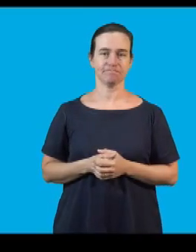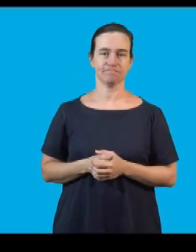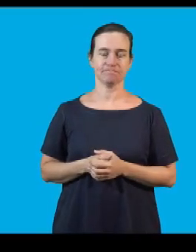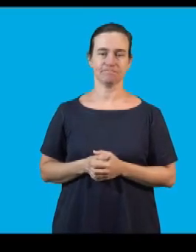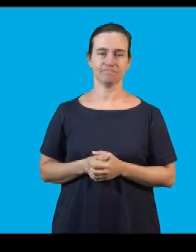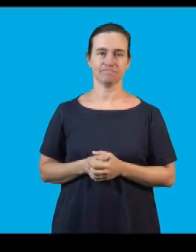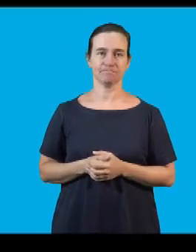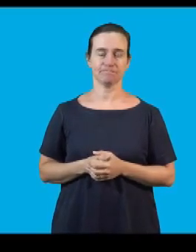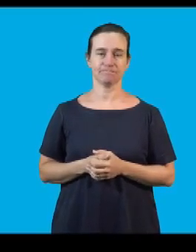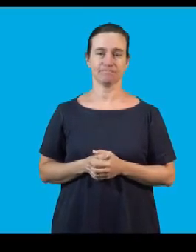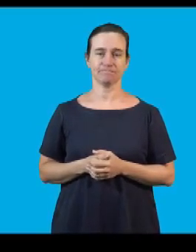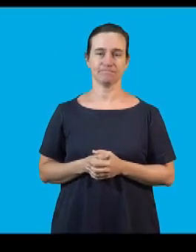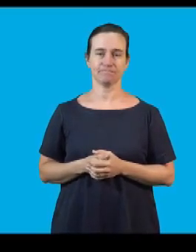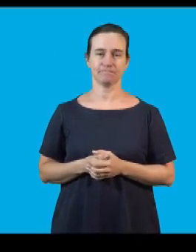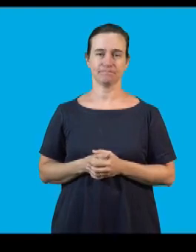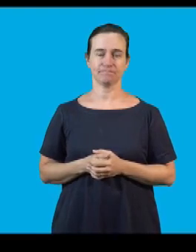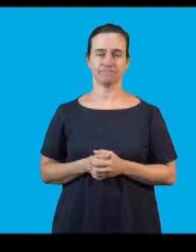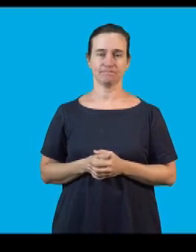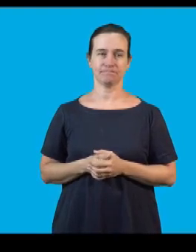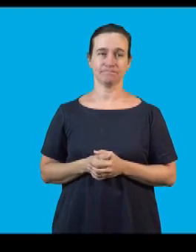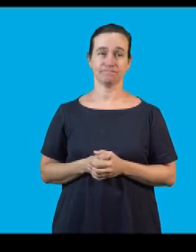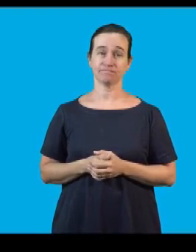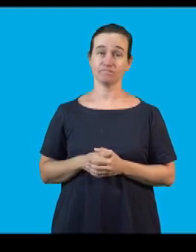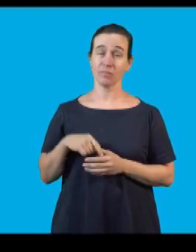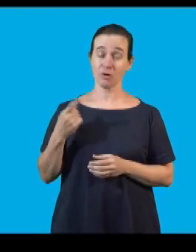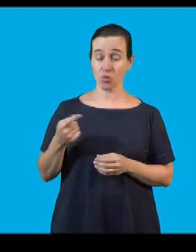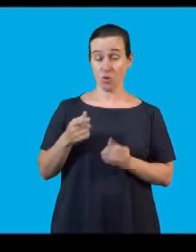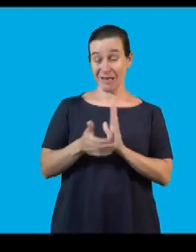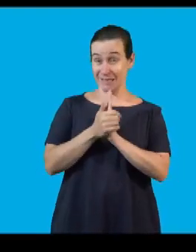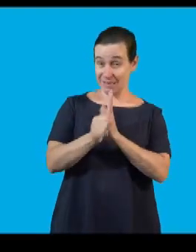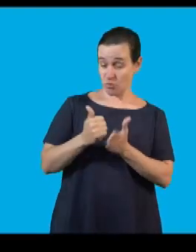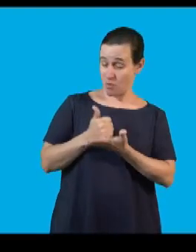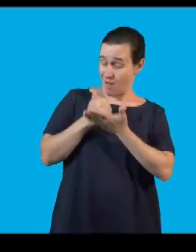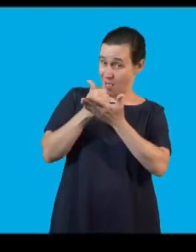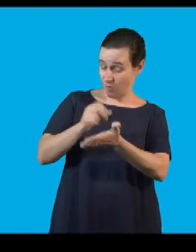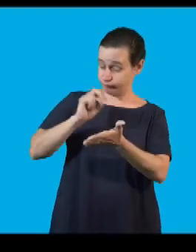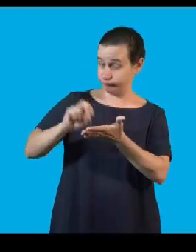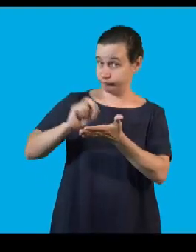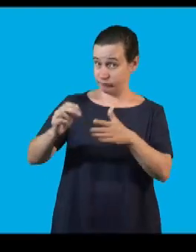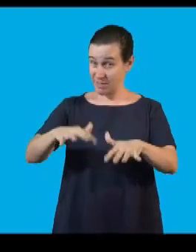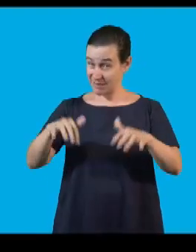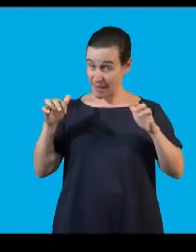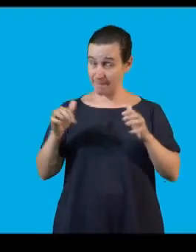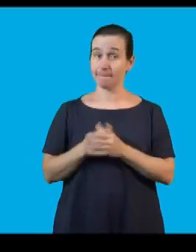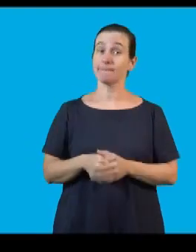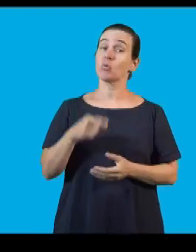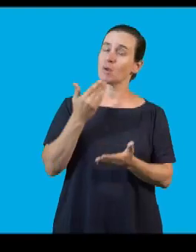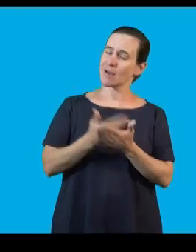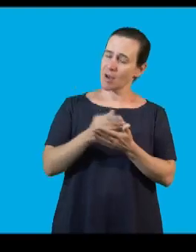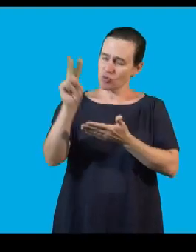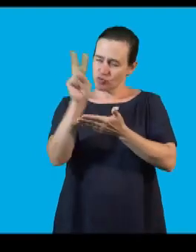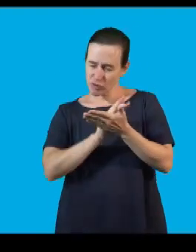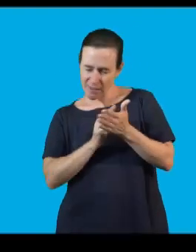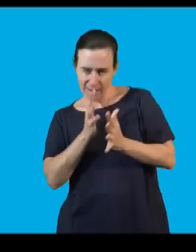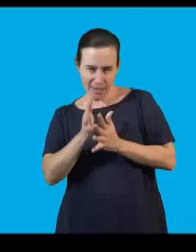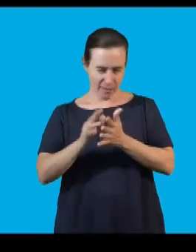humor. Okay. Remember, for our exam writing competencies, all right, you have to be able to